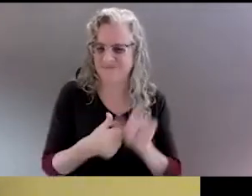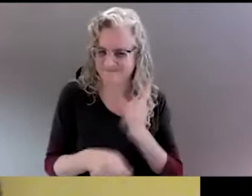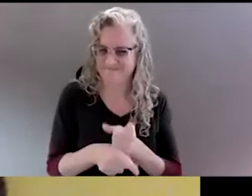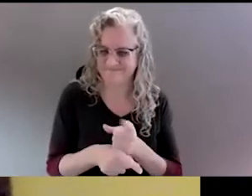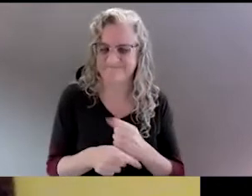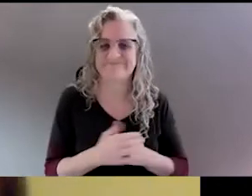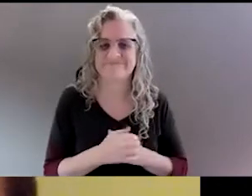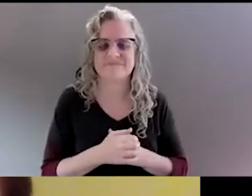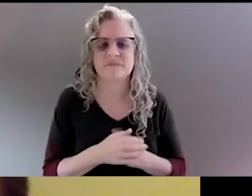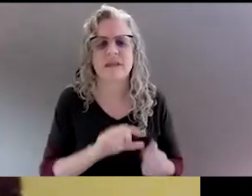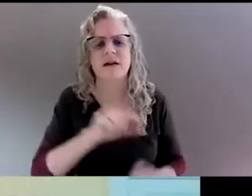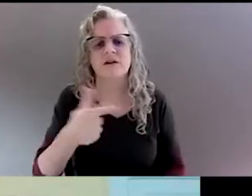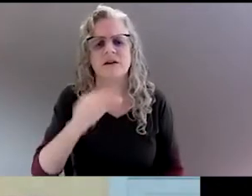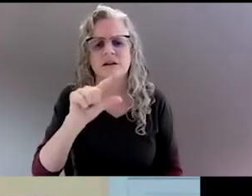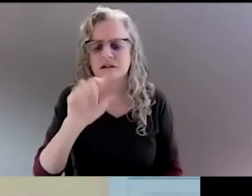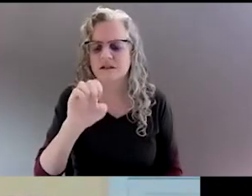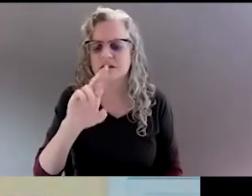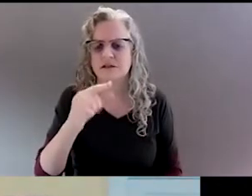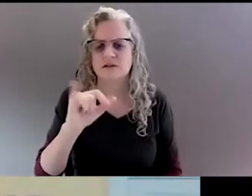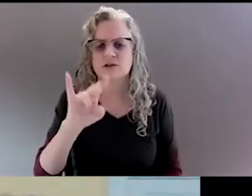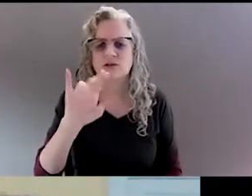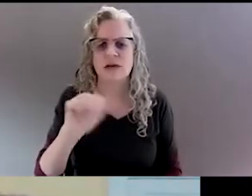experienced inequities, both personally and professionally?